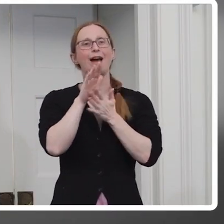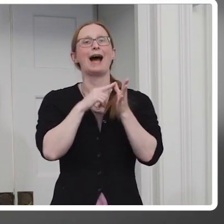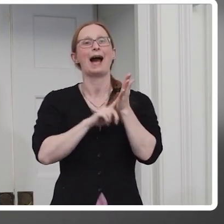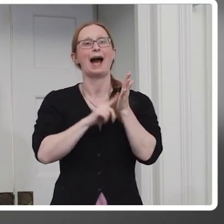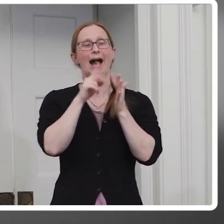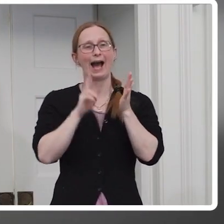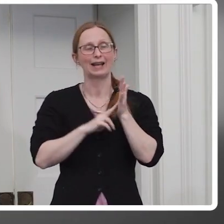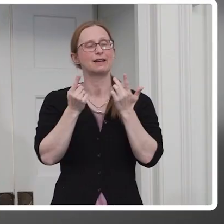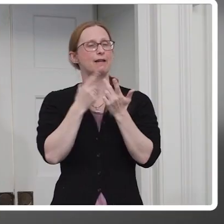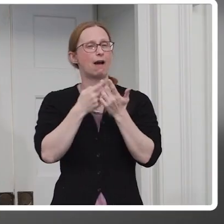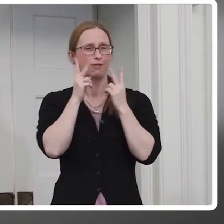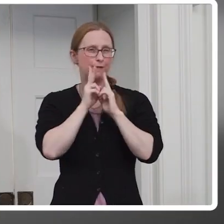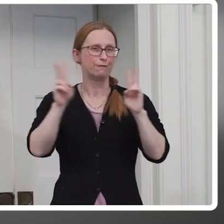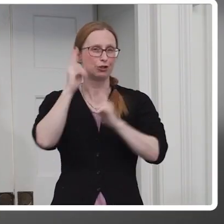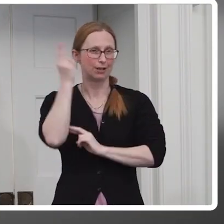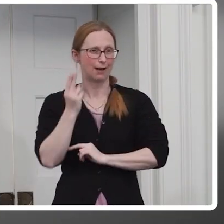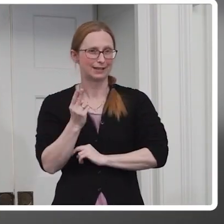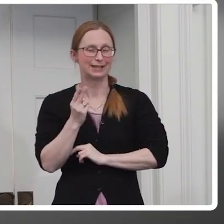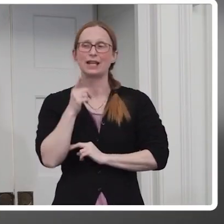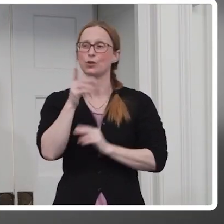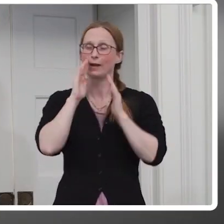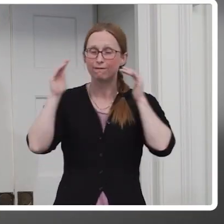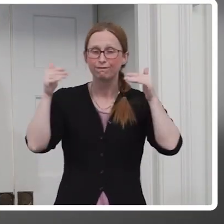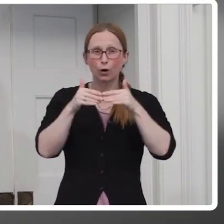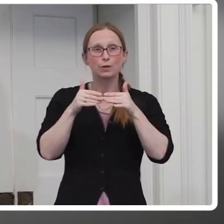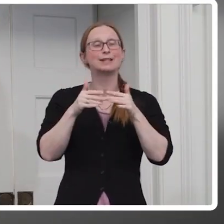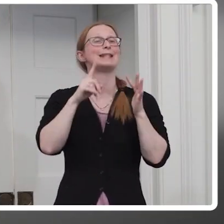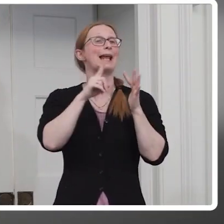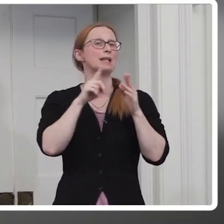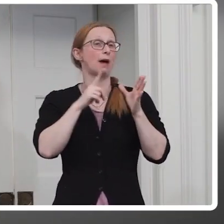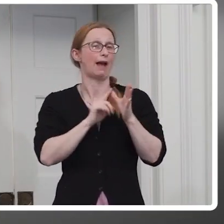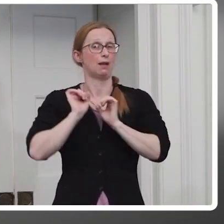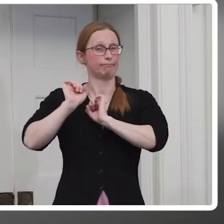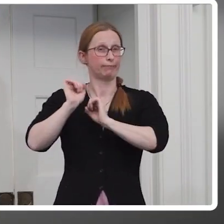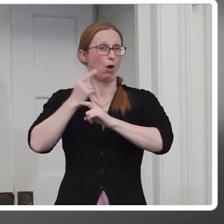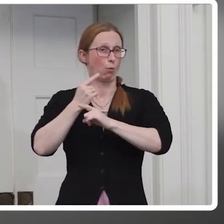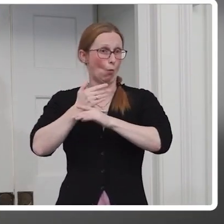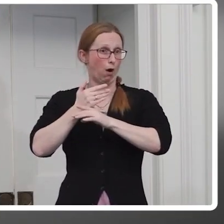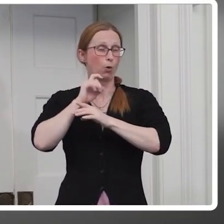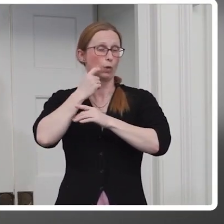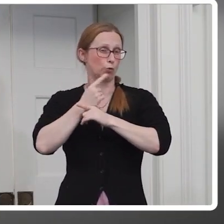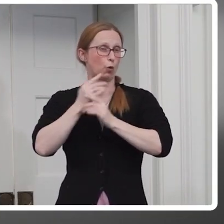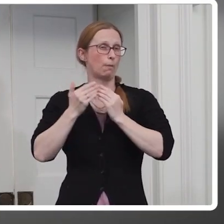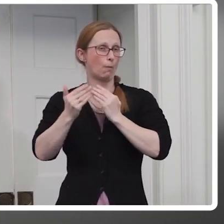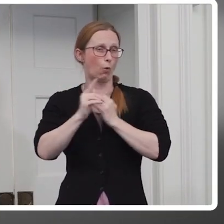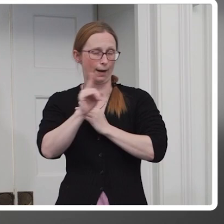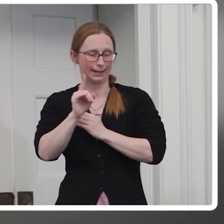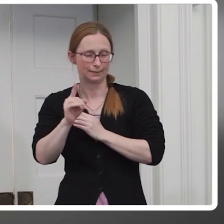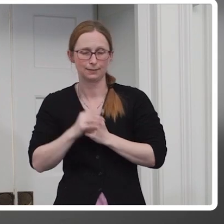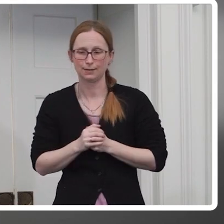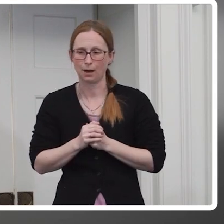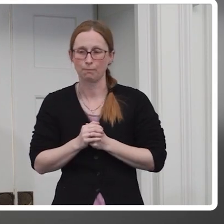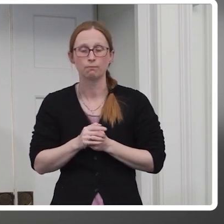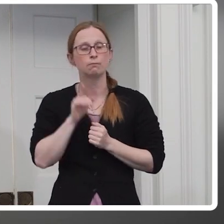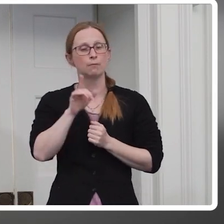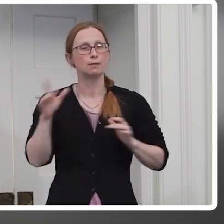Artists, which centres around the bold and intriguing work of the little-known artist Elizabeth Allen, who we will talk a bit more about in a